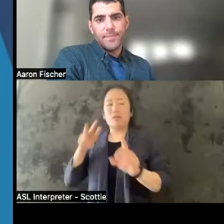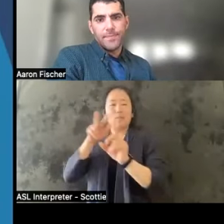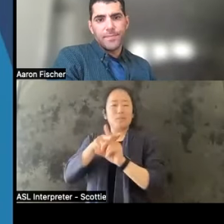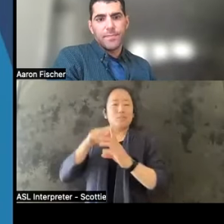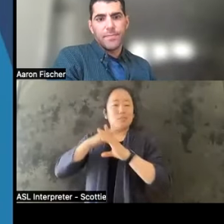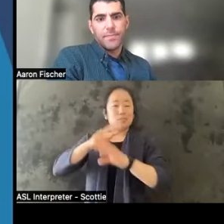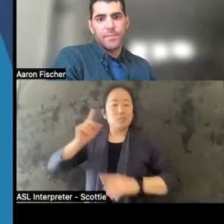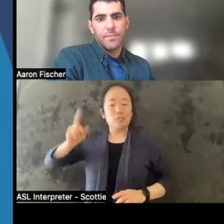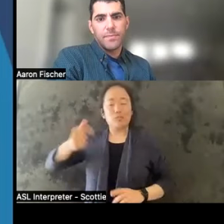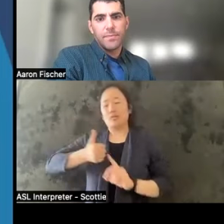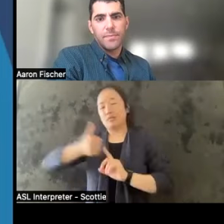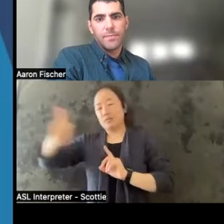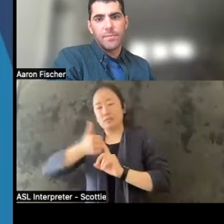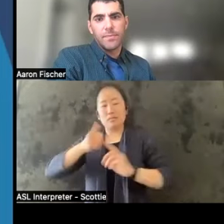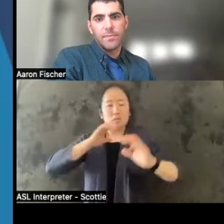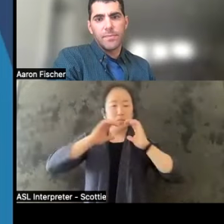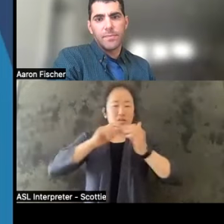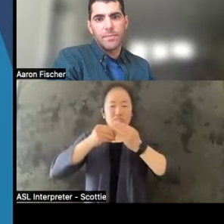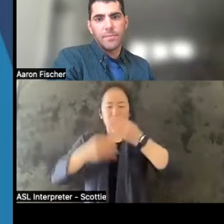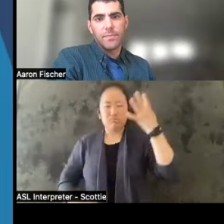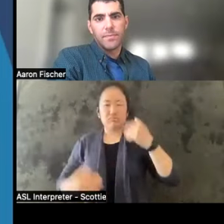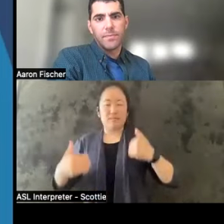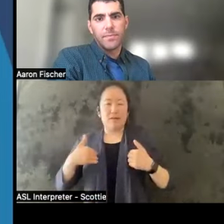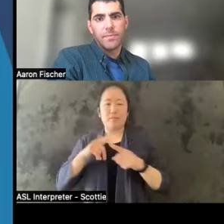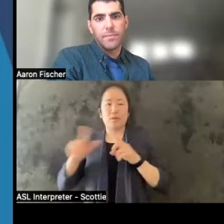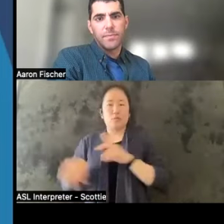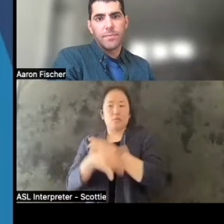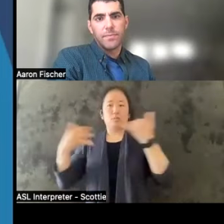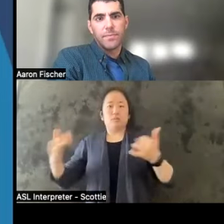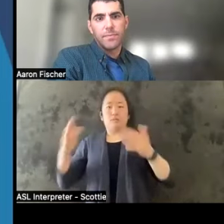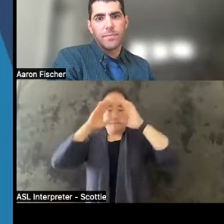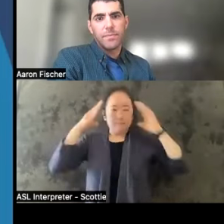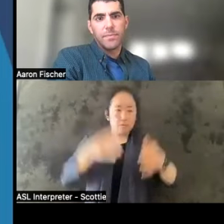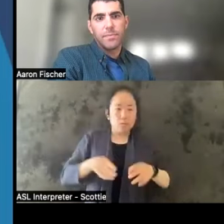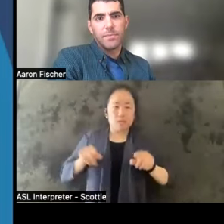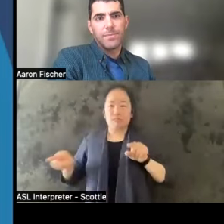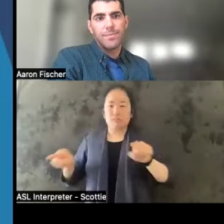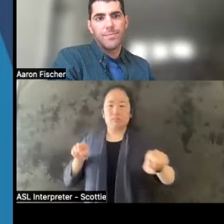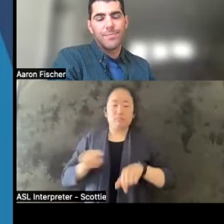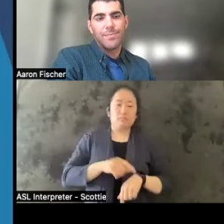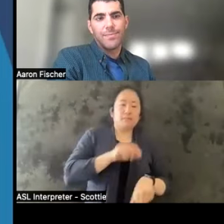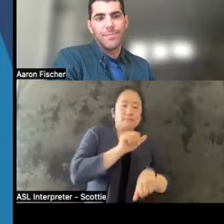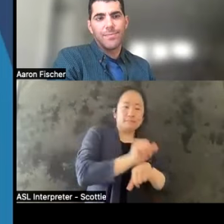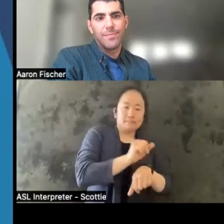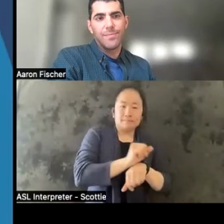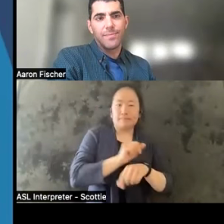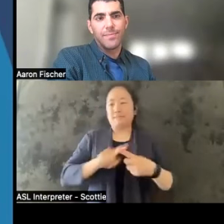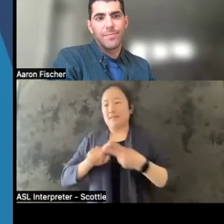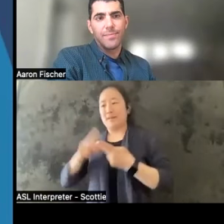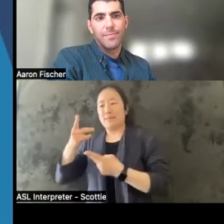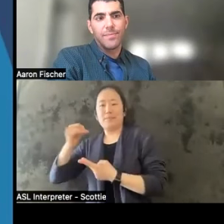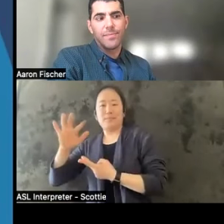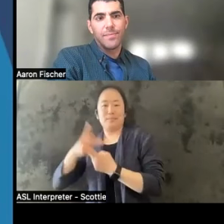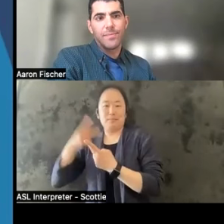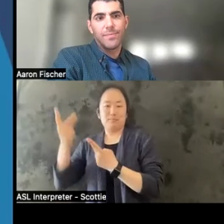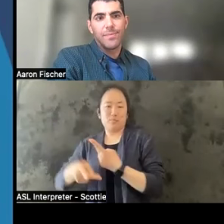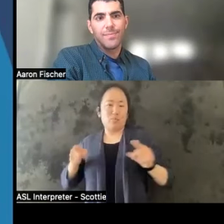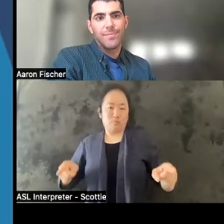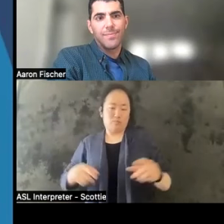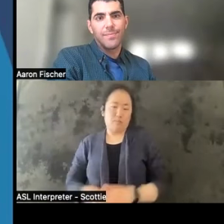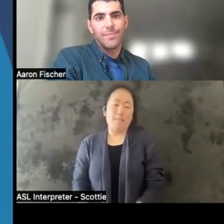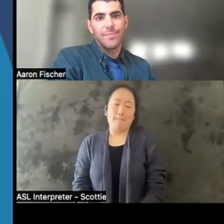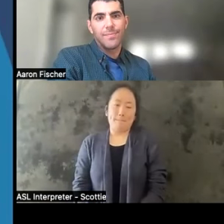and all sorts of other things, but in the interest of time and wanting to dig in and have a conversation, this is where we have focused